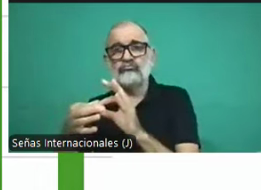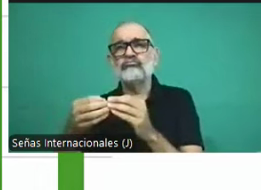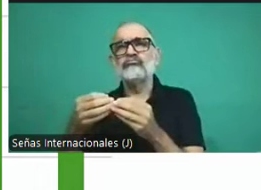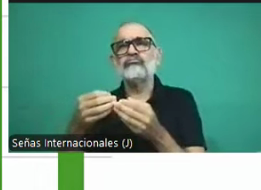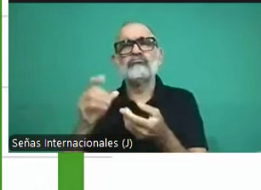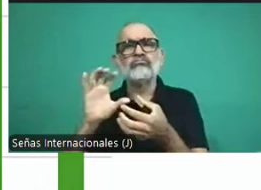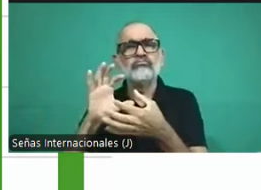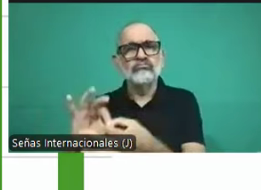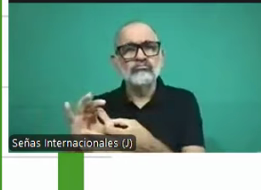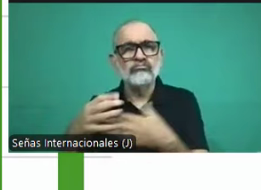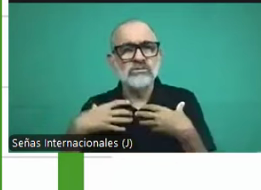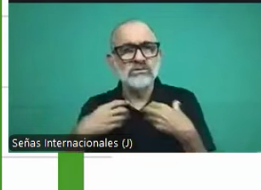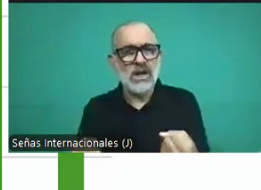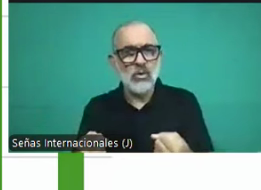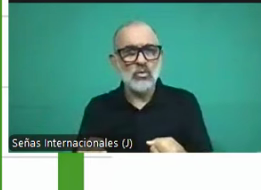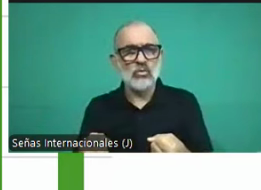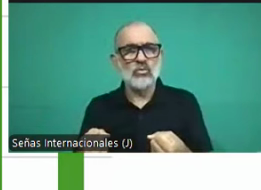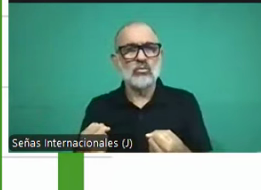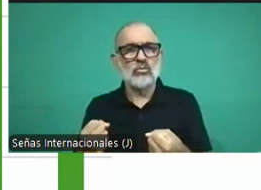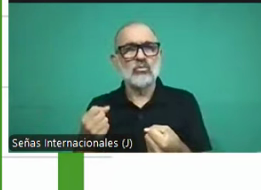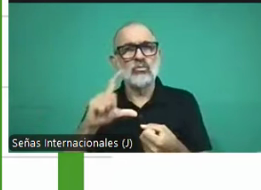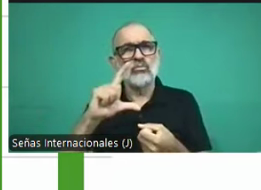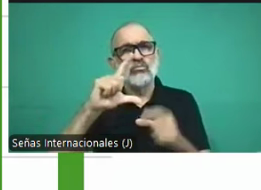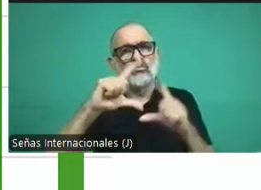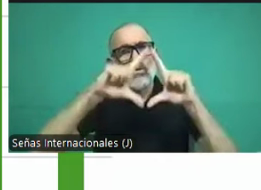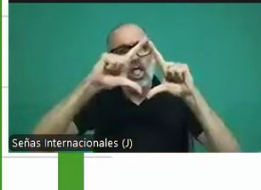And here the tendency towards the decrease,